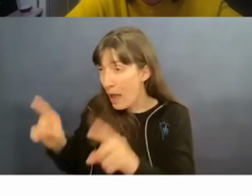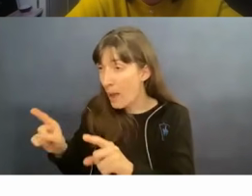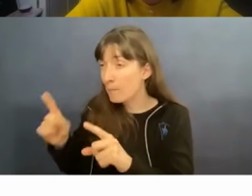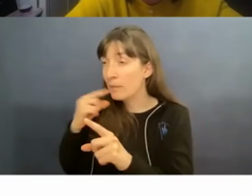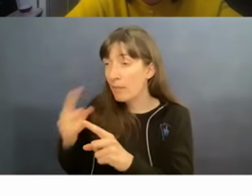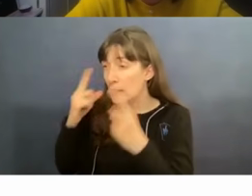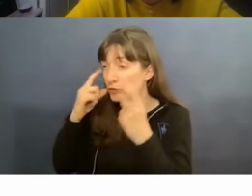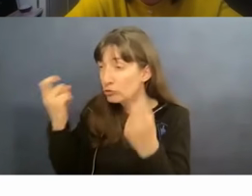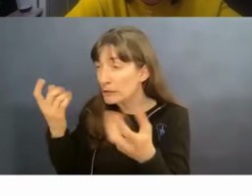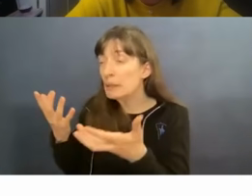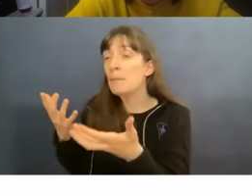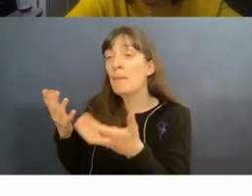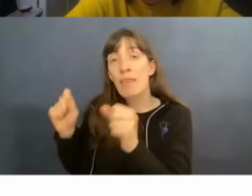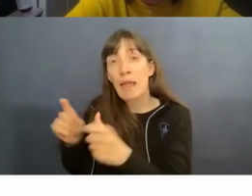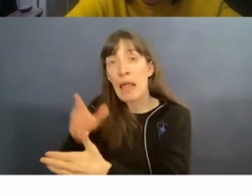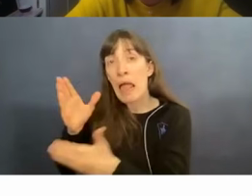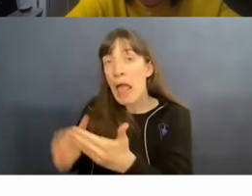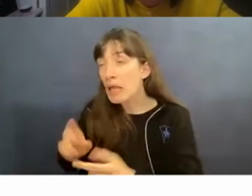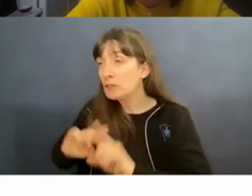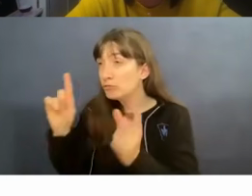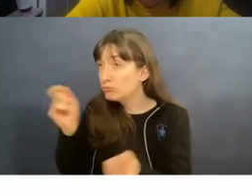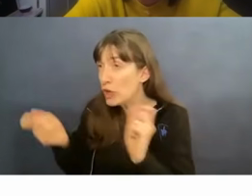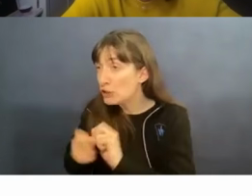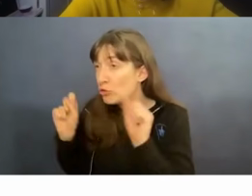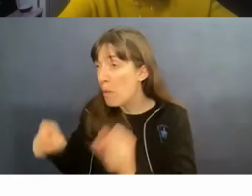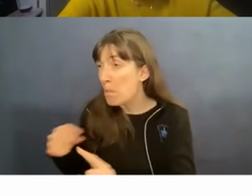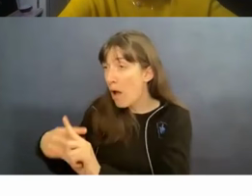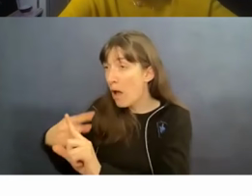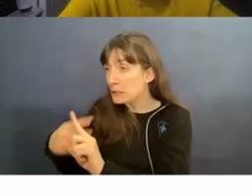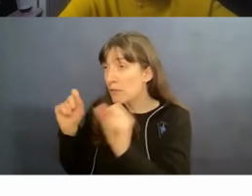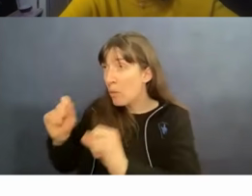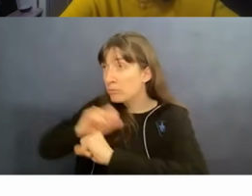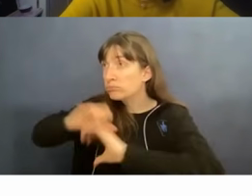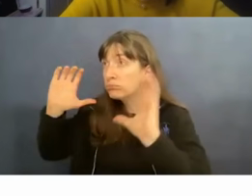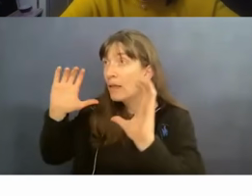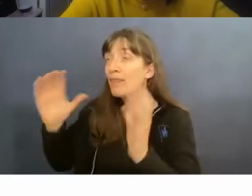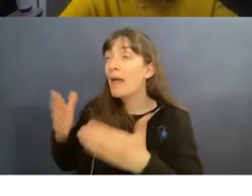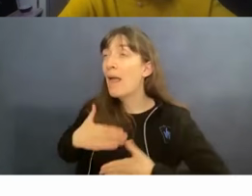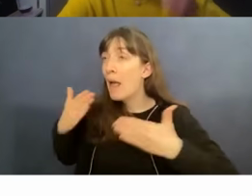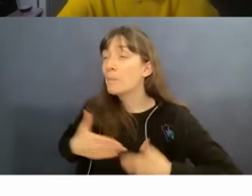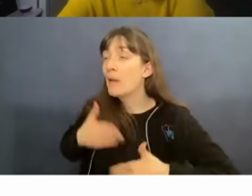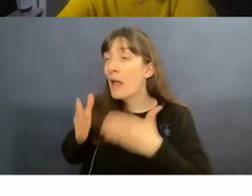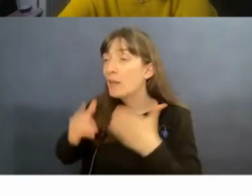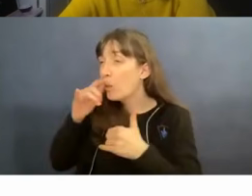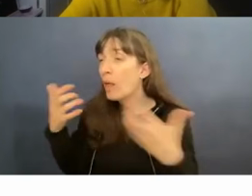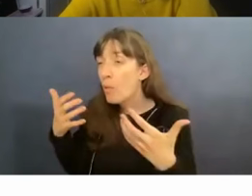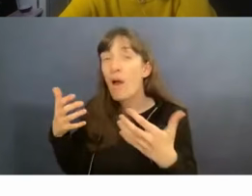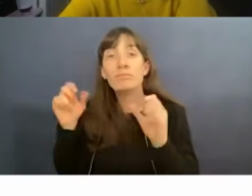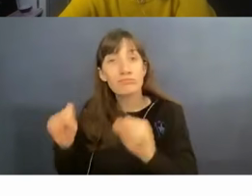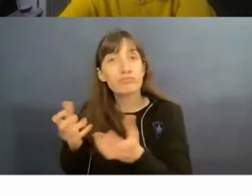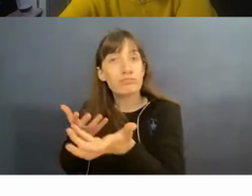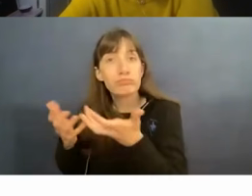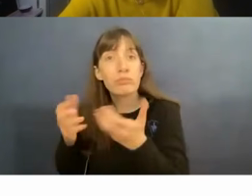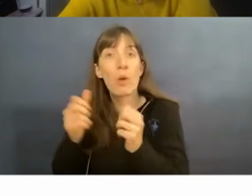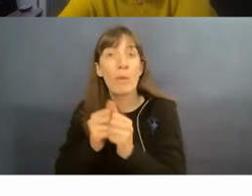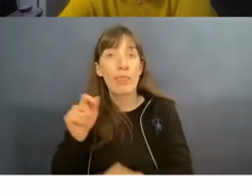could that dream have ended better, and can we envision what that happy ending would look like. And again, if